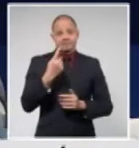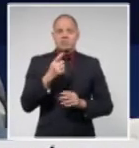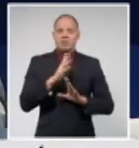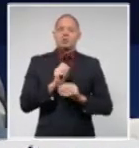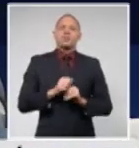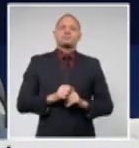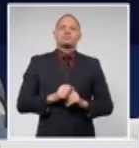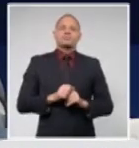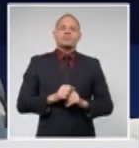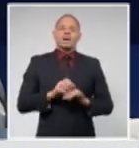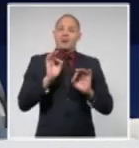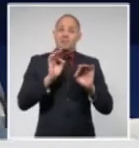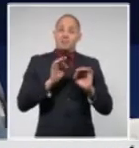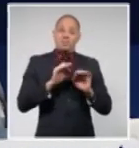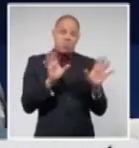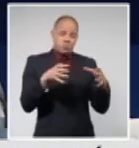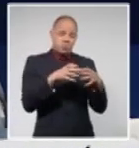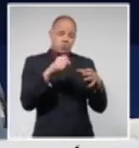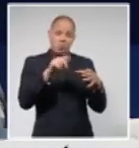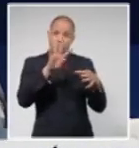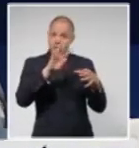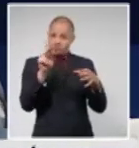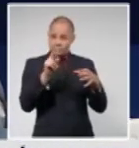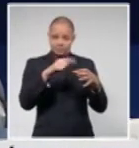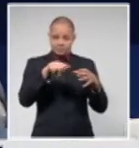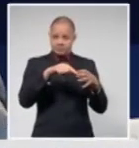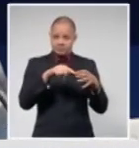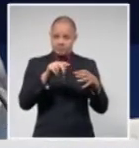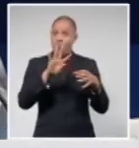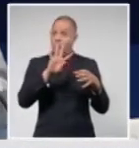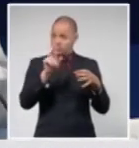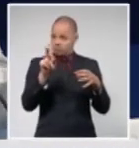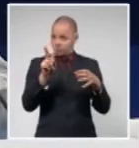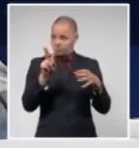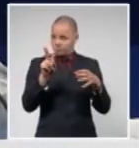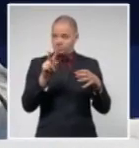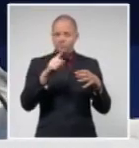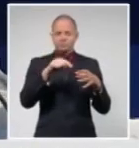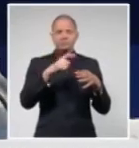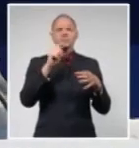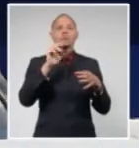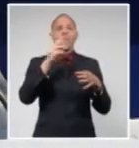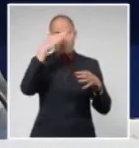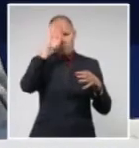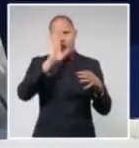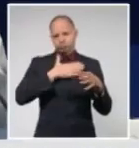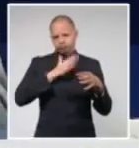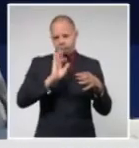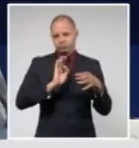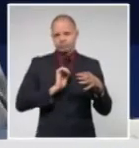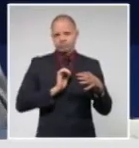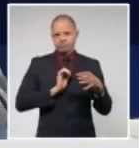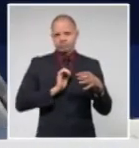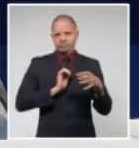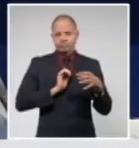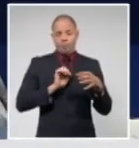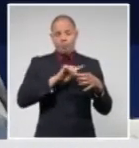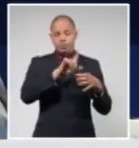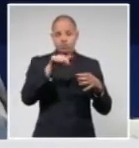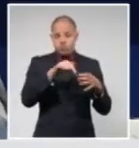new cases for several months, and so on and so forth from all of the country's territories.